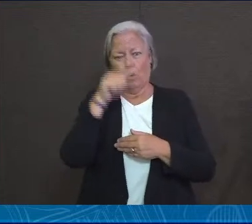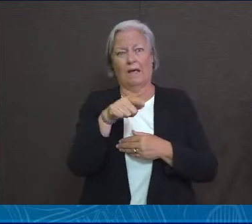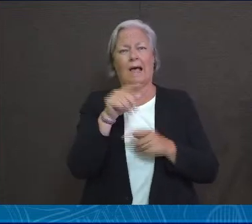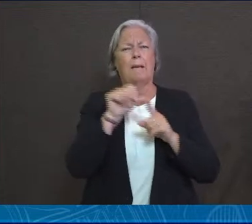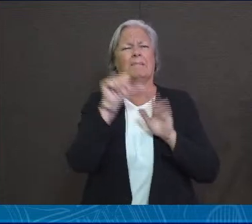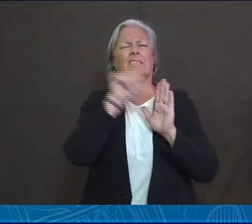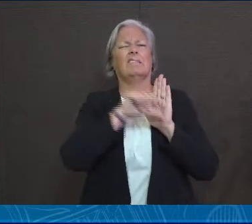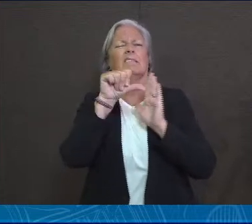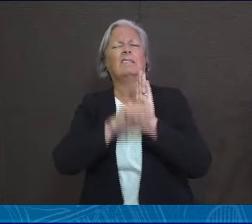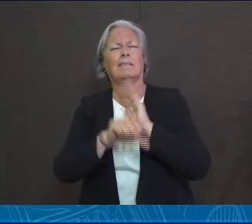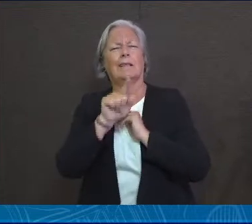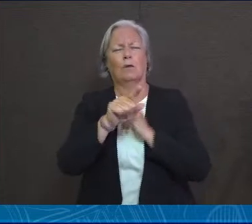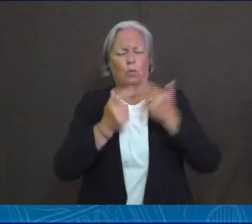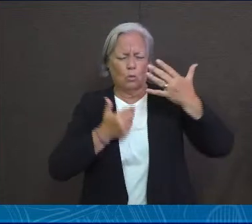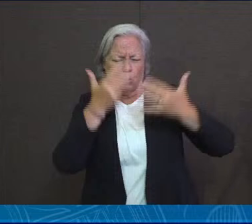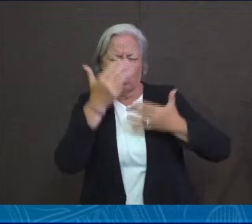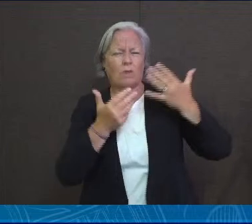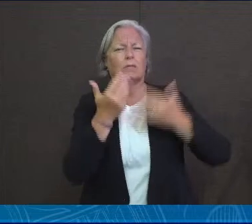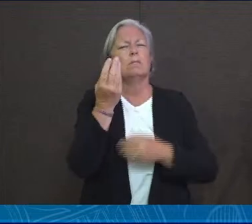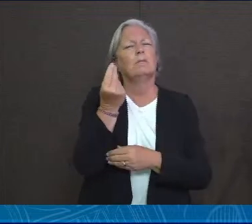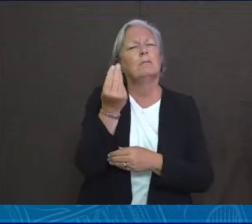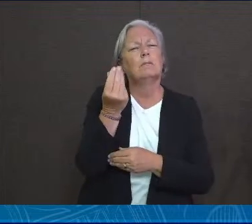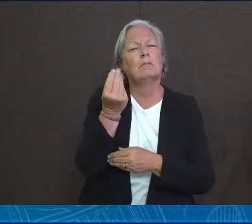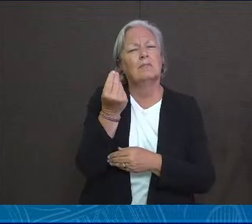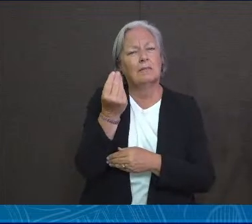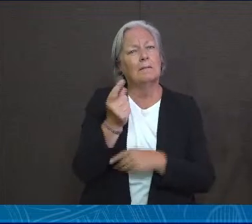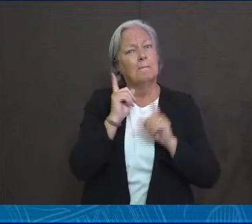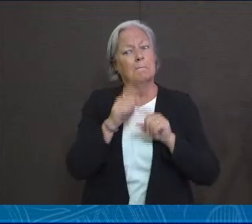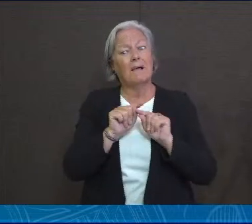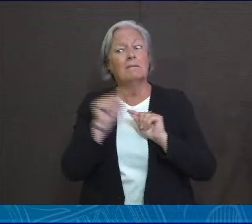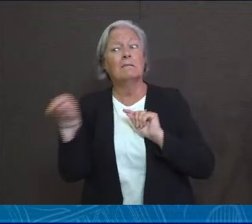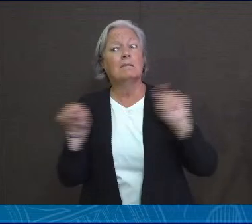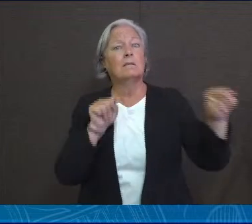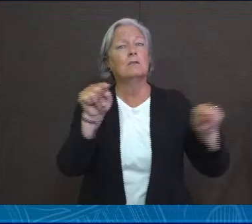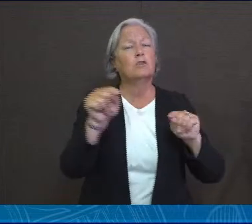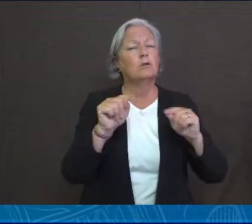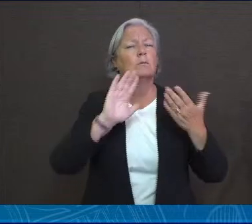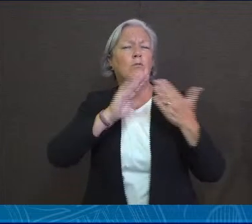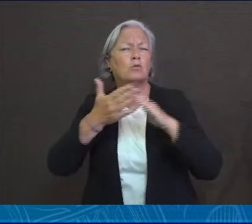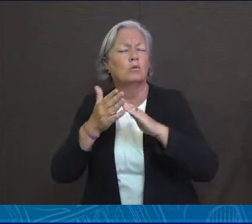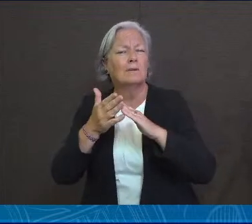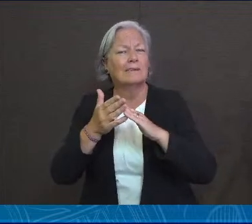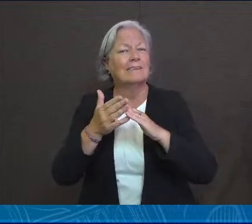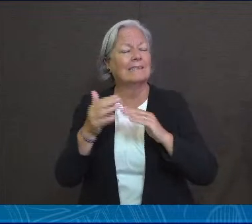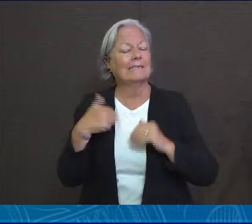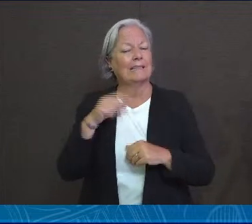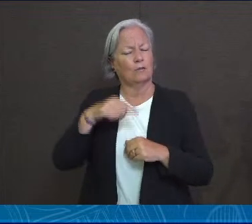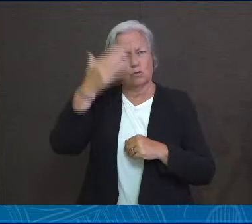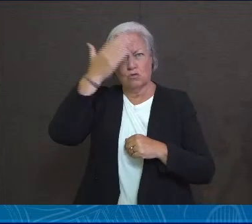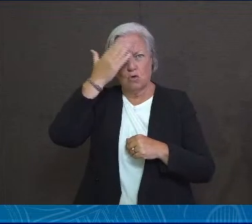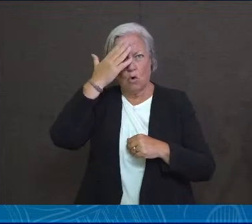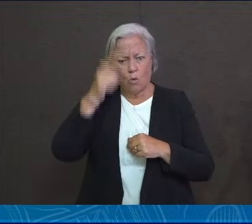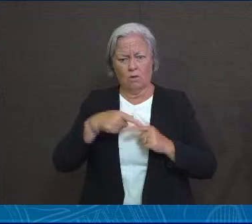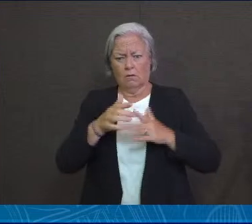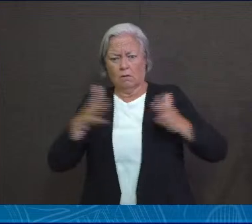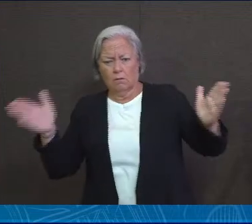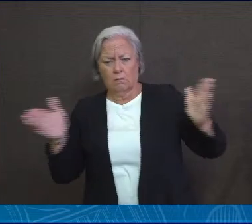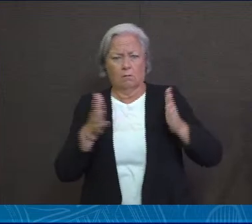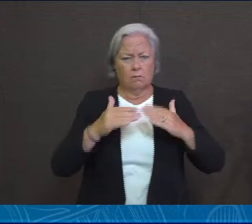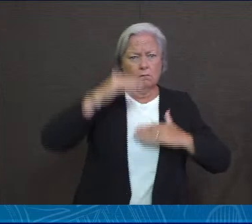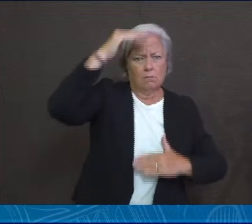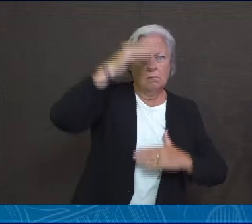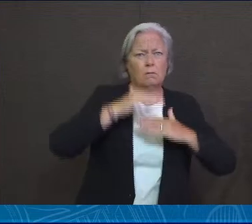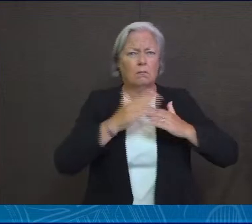do local action in the ground is important, and using visual tools like spatial tools, as well as damage costs, are different ways